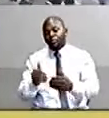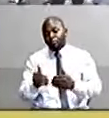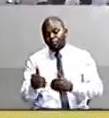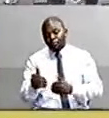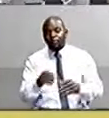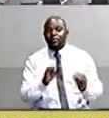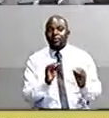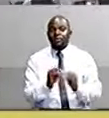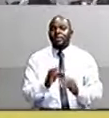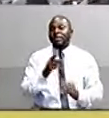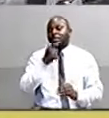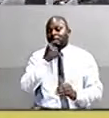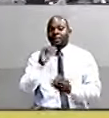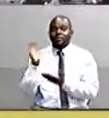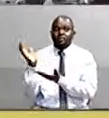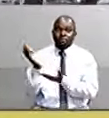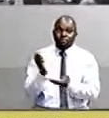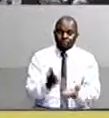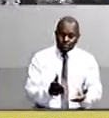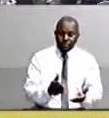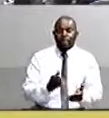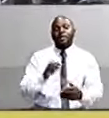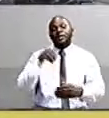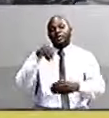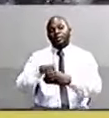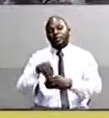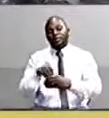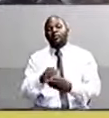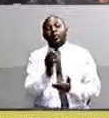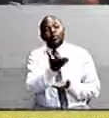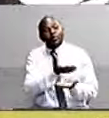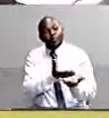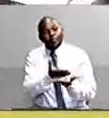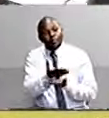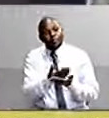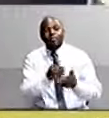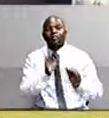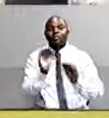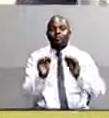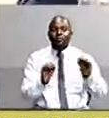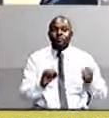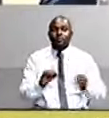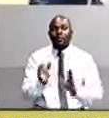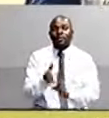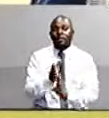meeting. Chagulanyi was invited by the Electoral Commission to discuss the consultation saga.